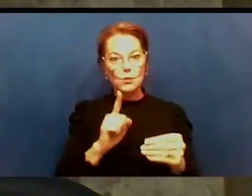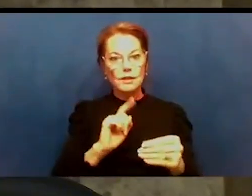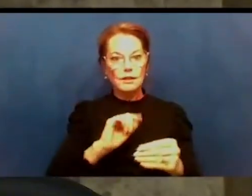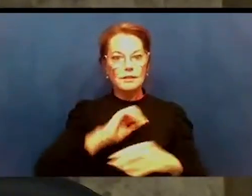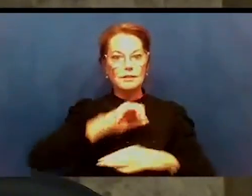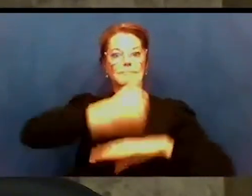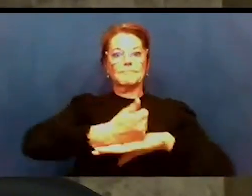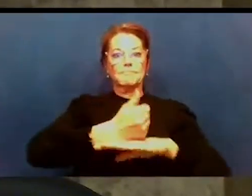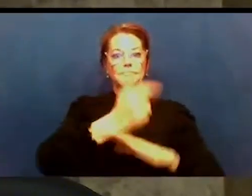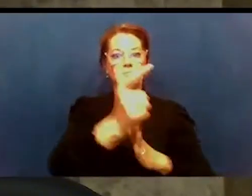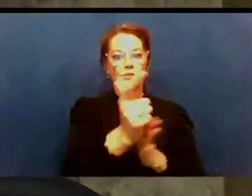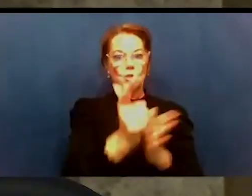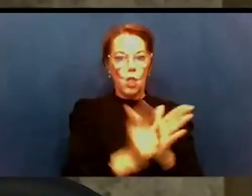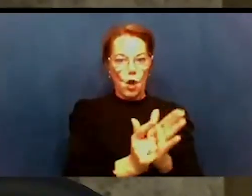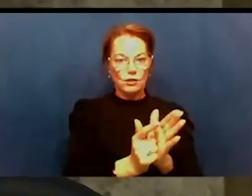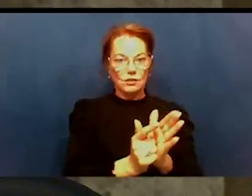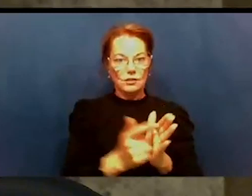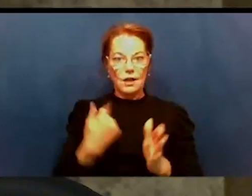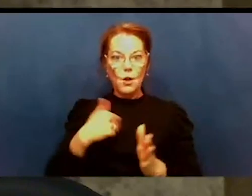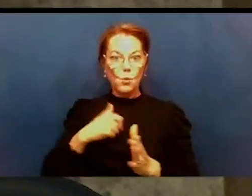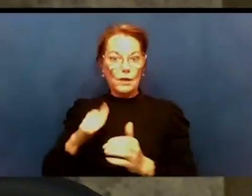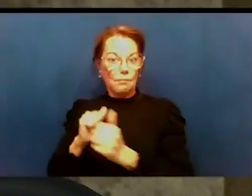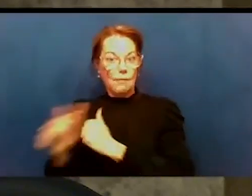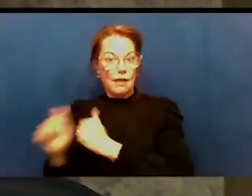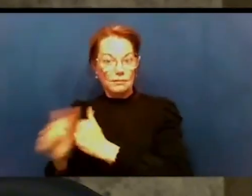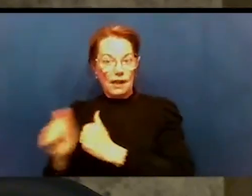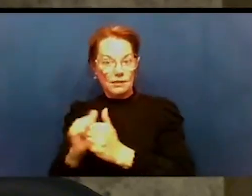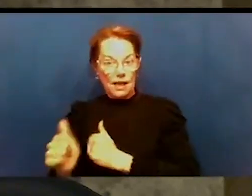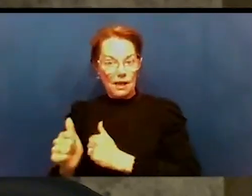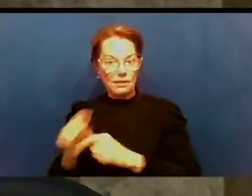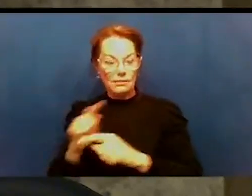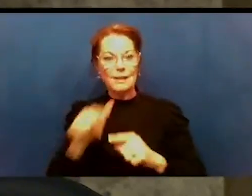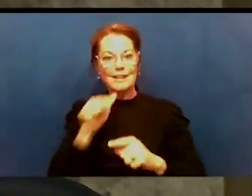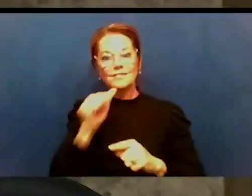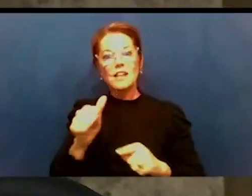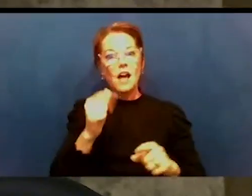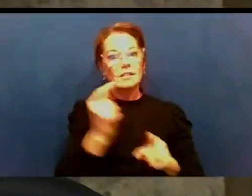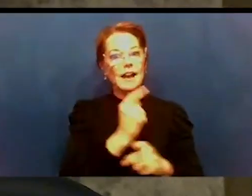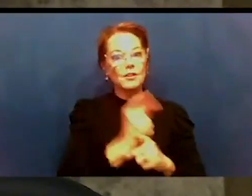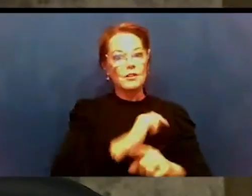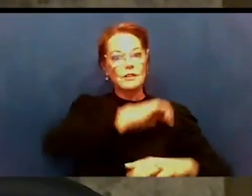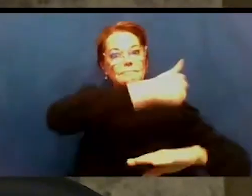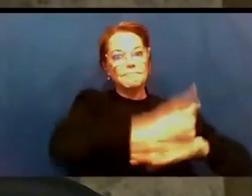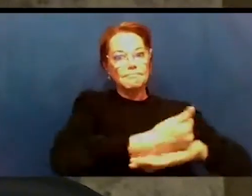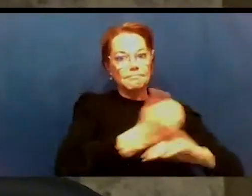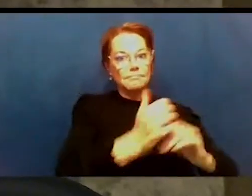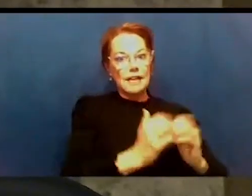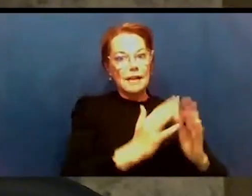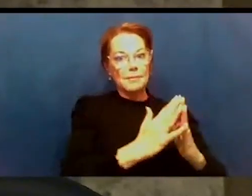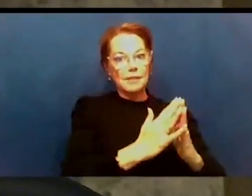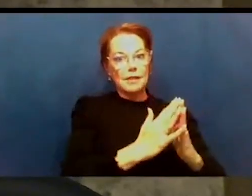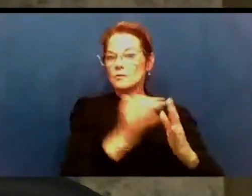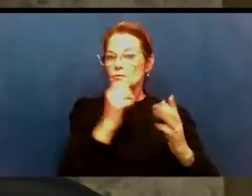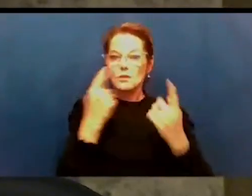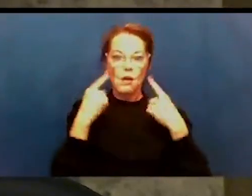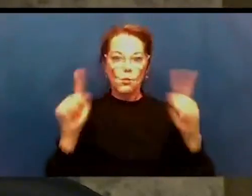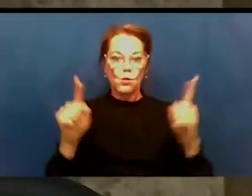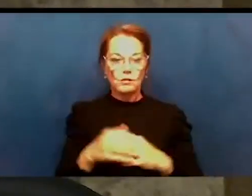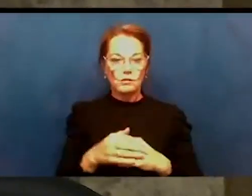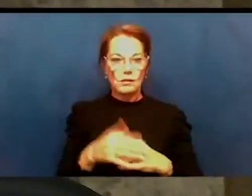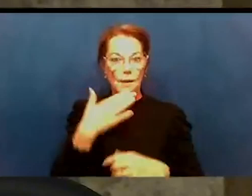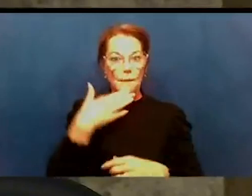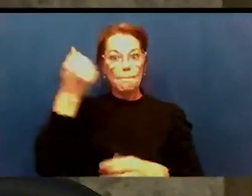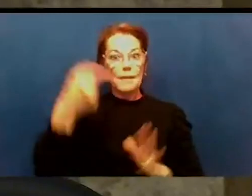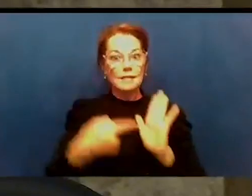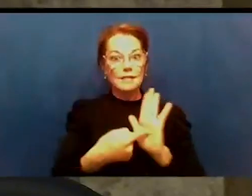can pass great laws, but if they're not adequately implemented, it ain't going to work. And one of the best examples,